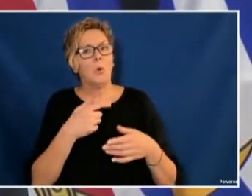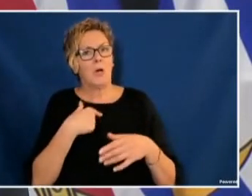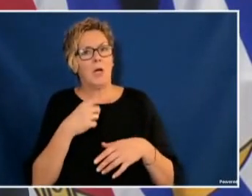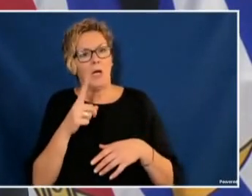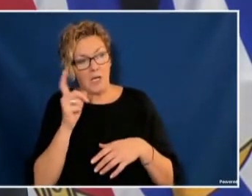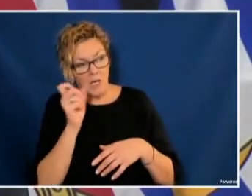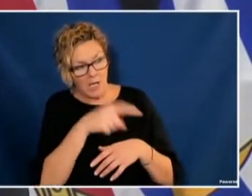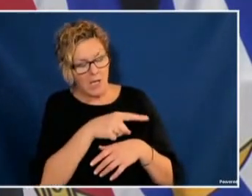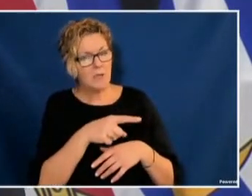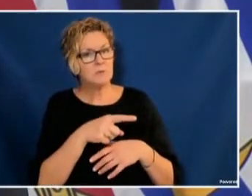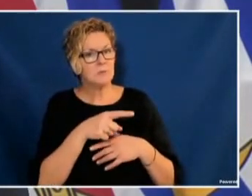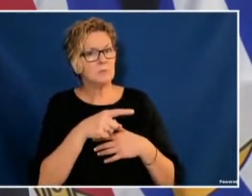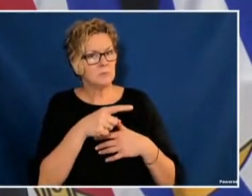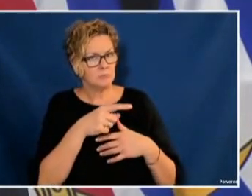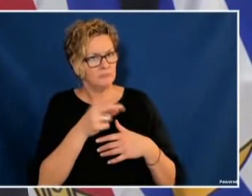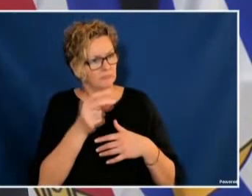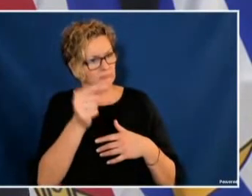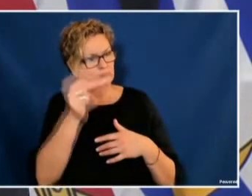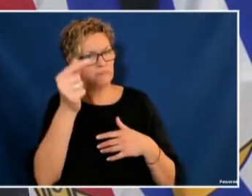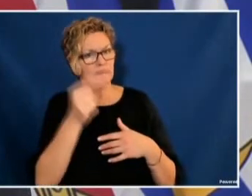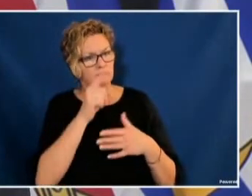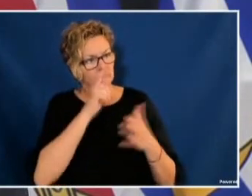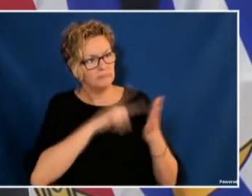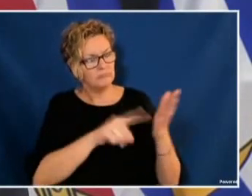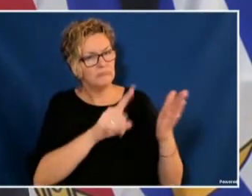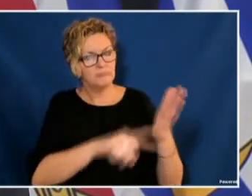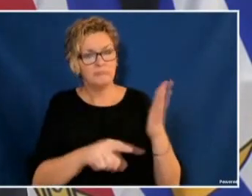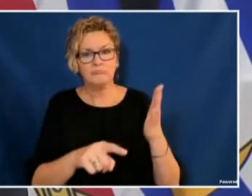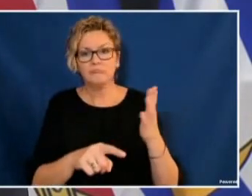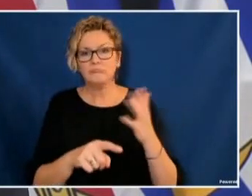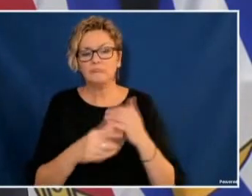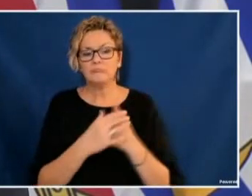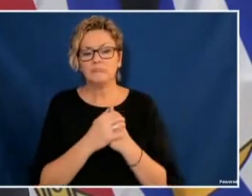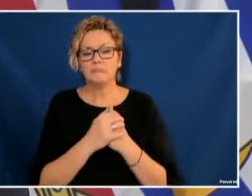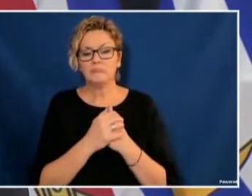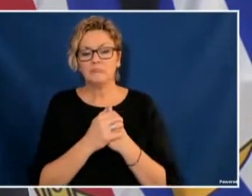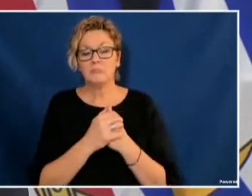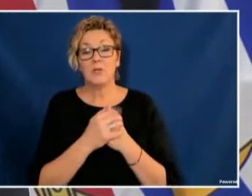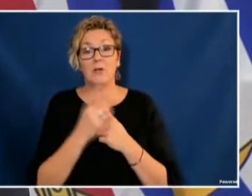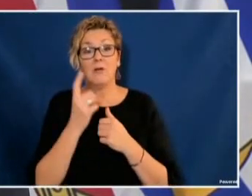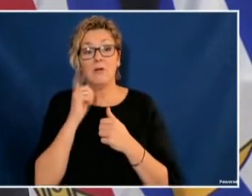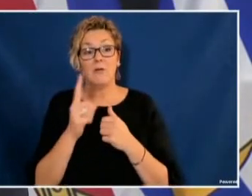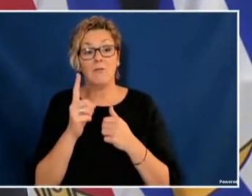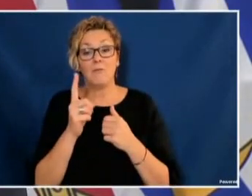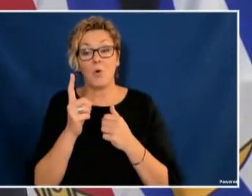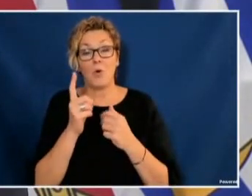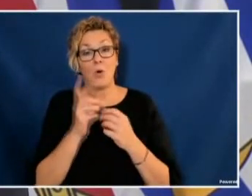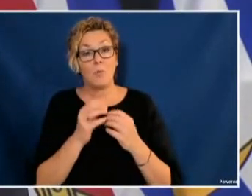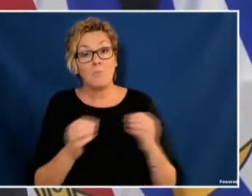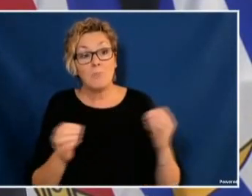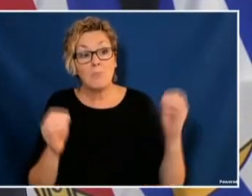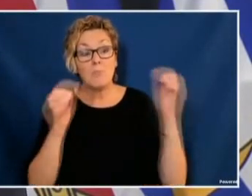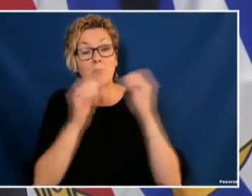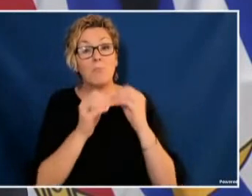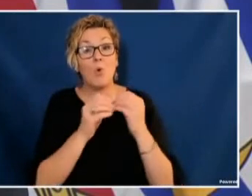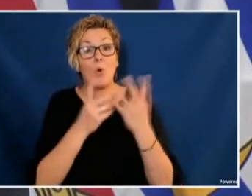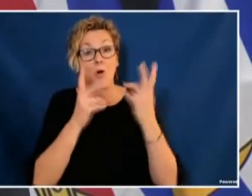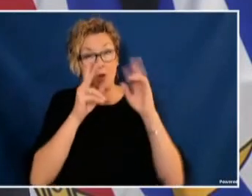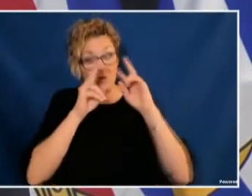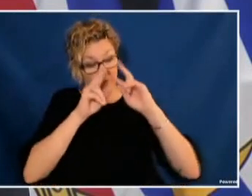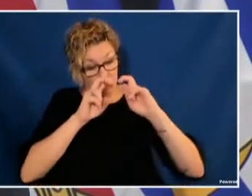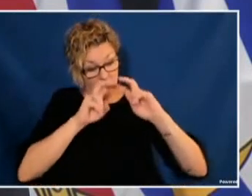aujourd'hui à demain. Et puis, on va voir en ce moment ce qu'il faut faire. Mais je